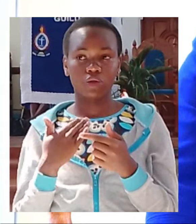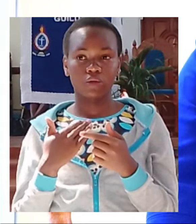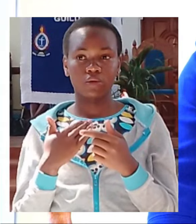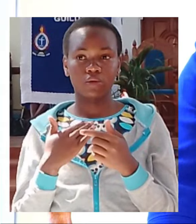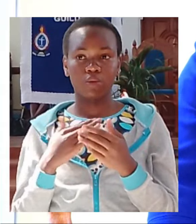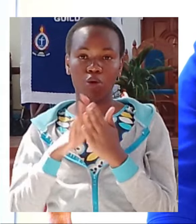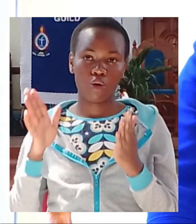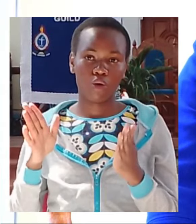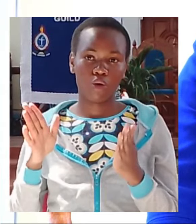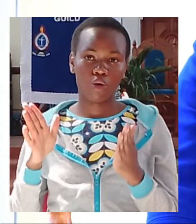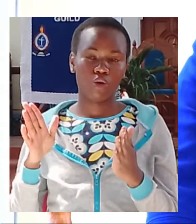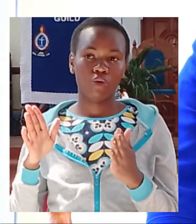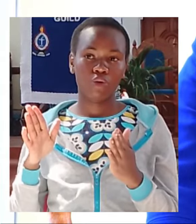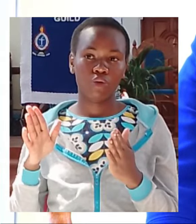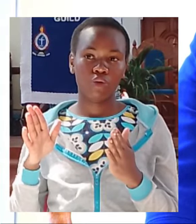most?